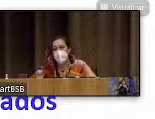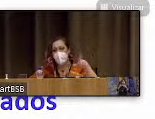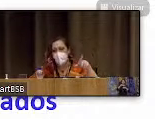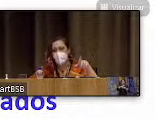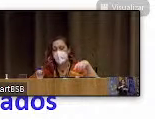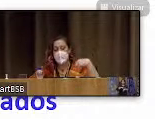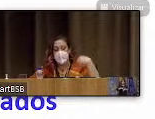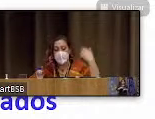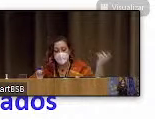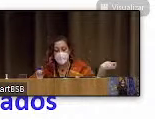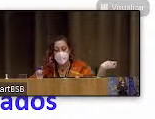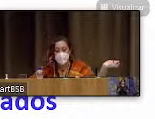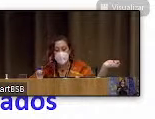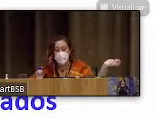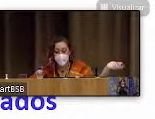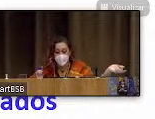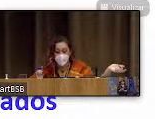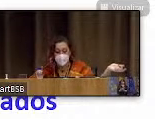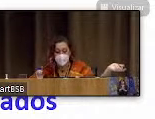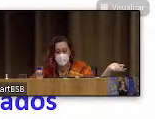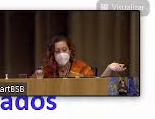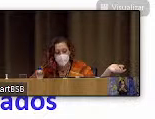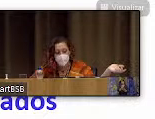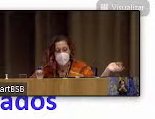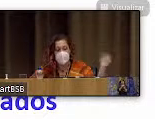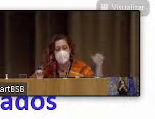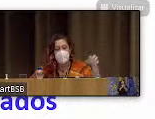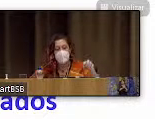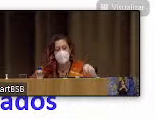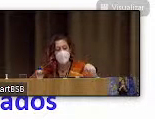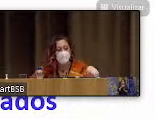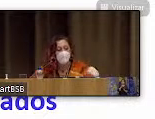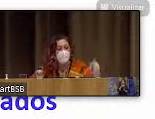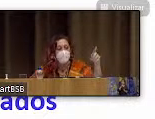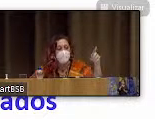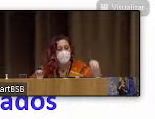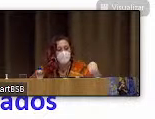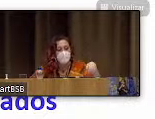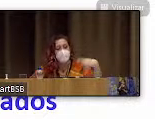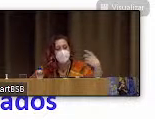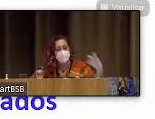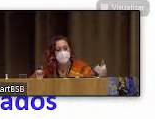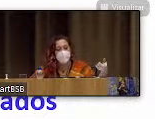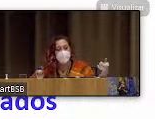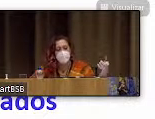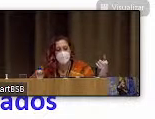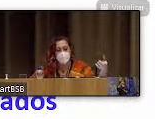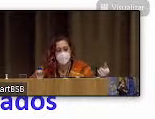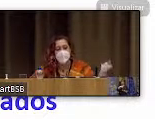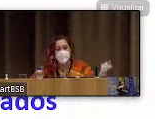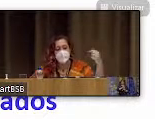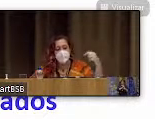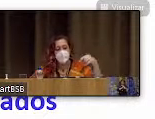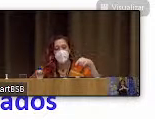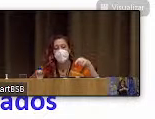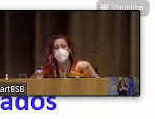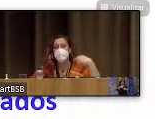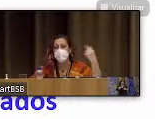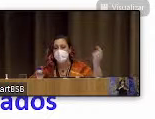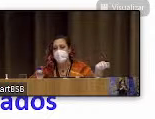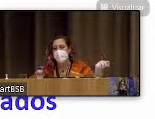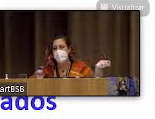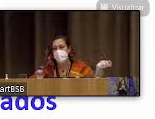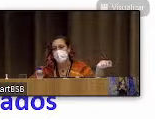It is at this moment implementing electronic chart. Back at that time, during COVID,